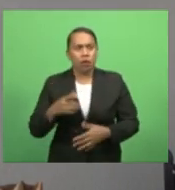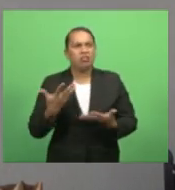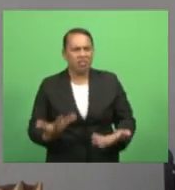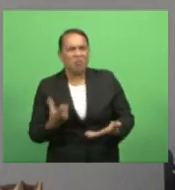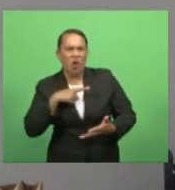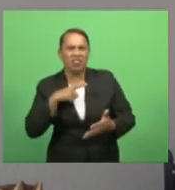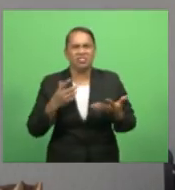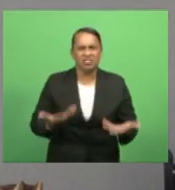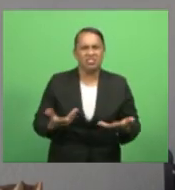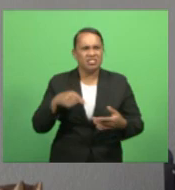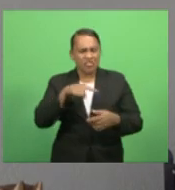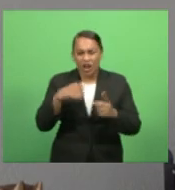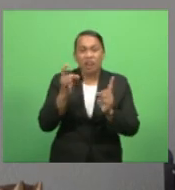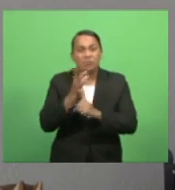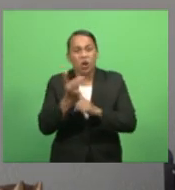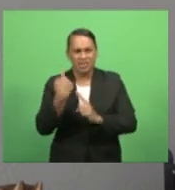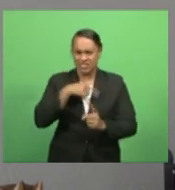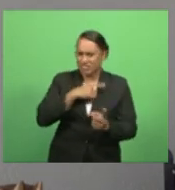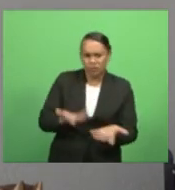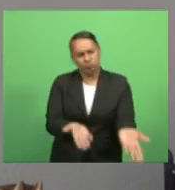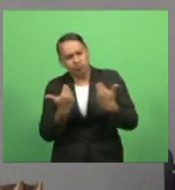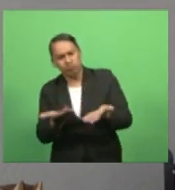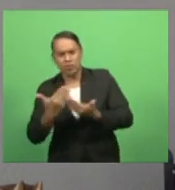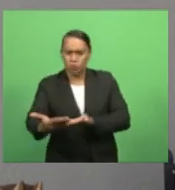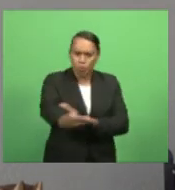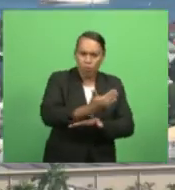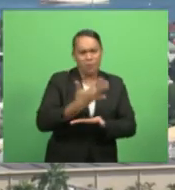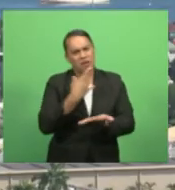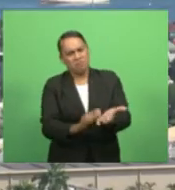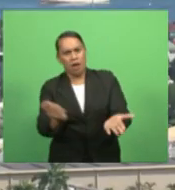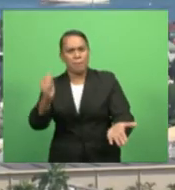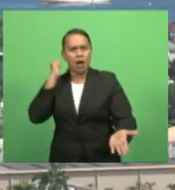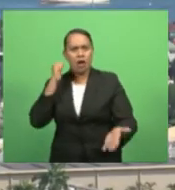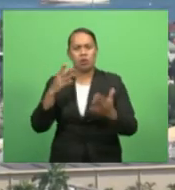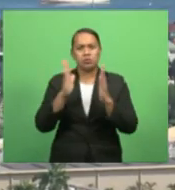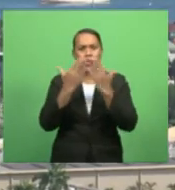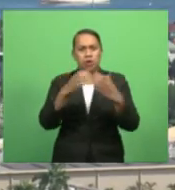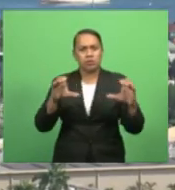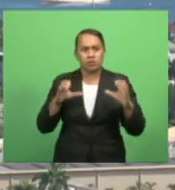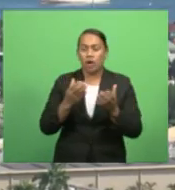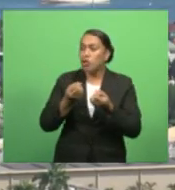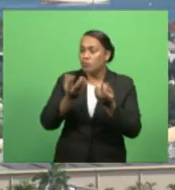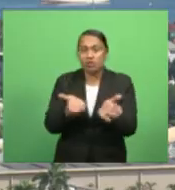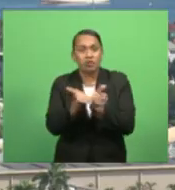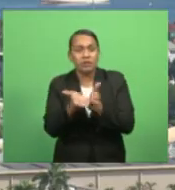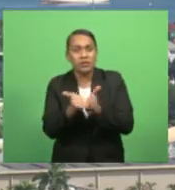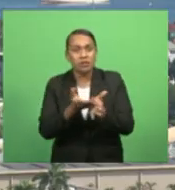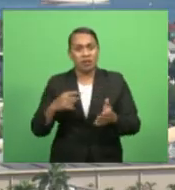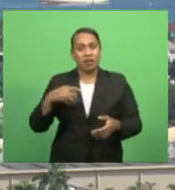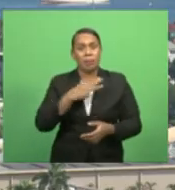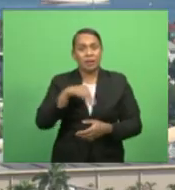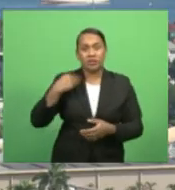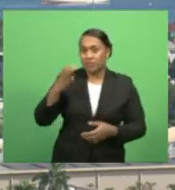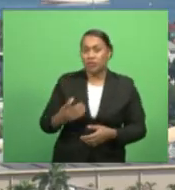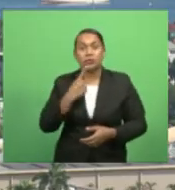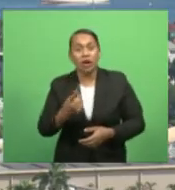us to recover every cent so that we can provide the service. The minister saying they are running most of the markets at a loss.